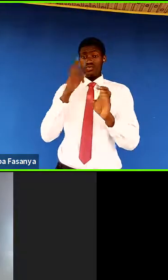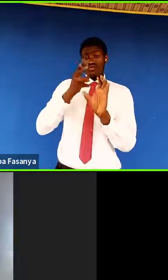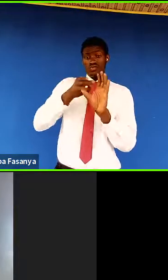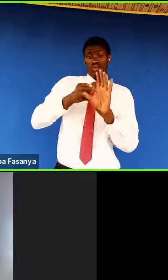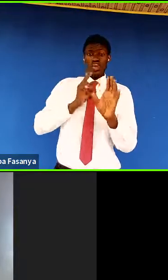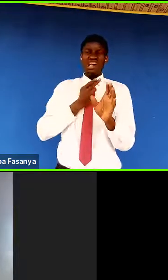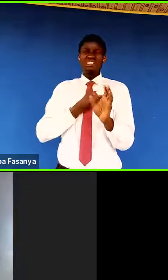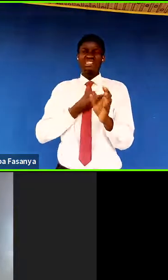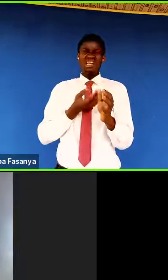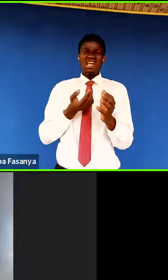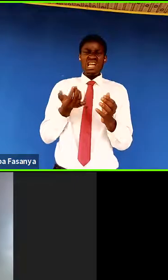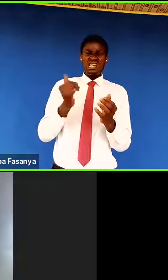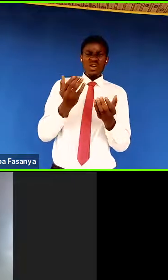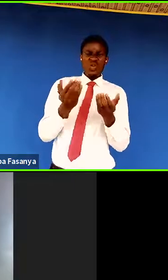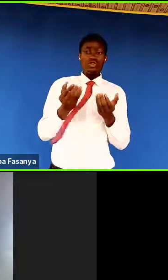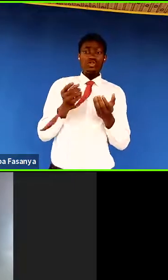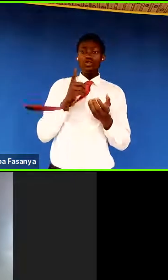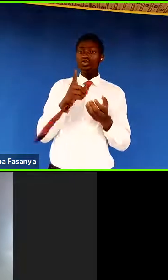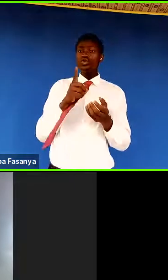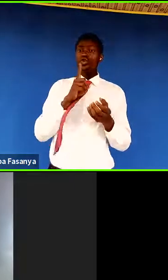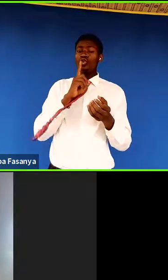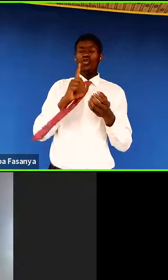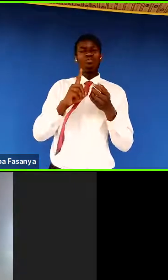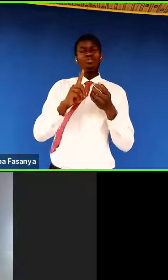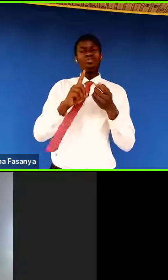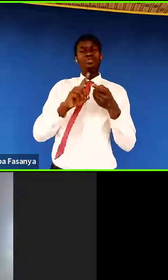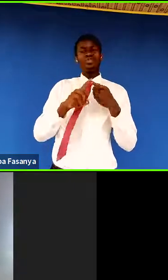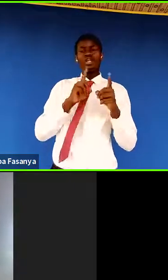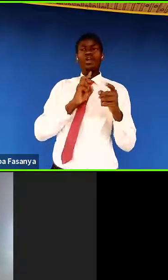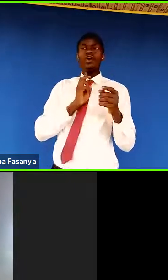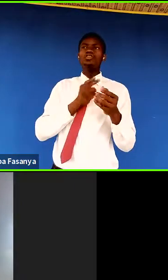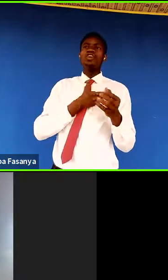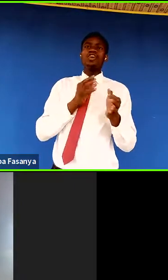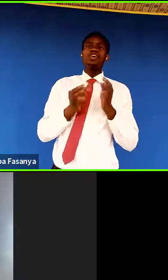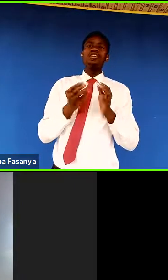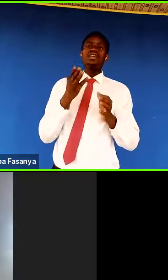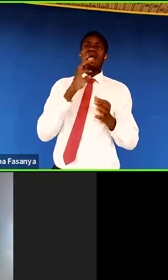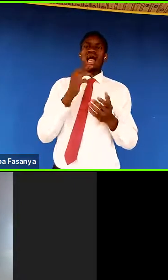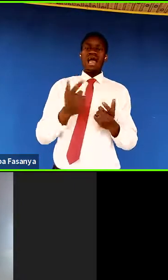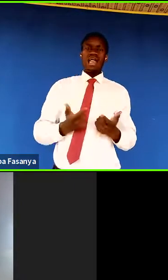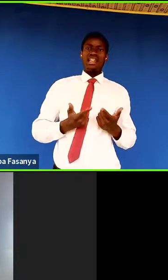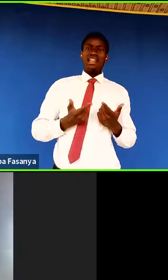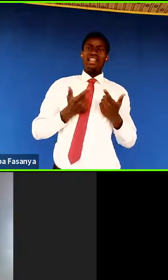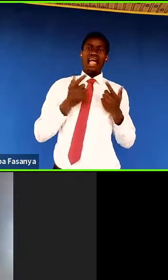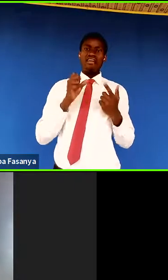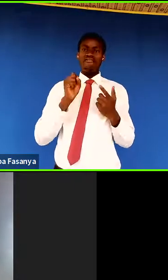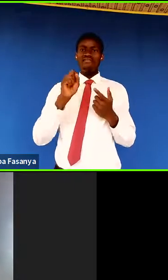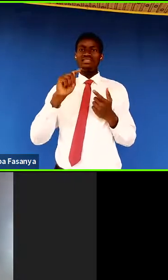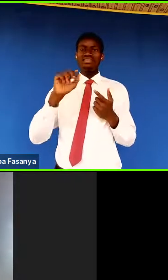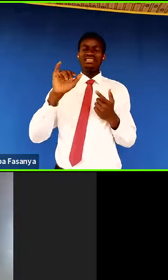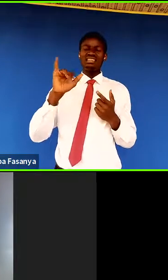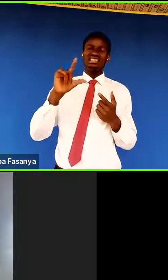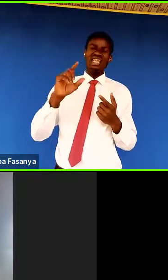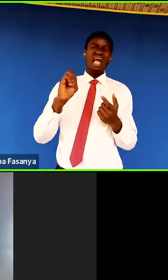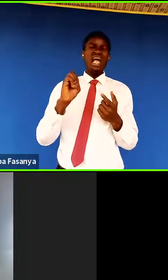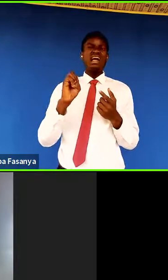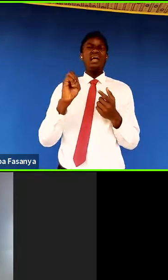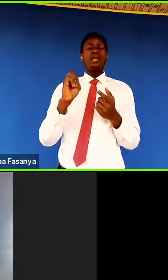us if there are lifestyle habits, if there are food or vegetables or lifestyle habits